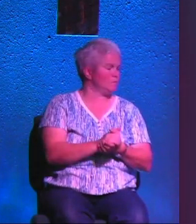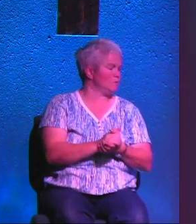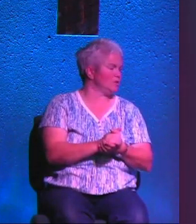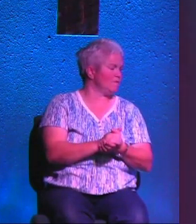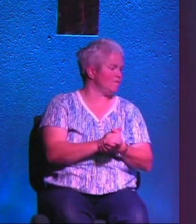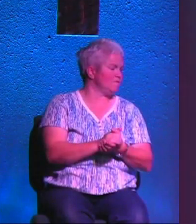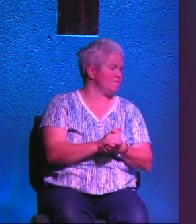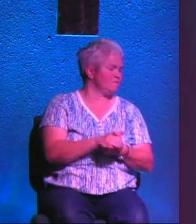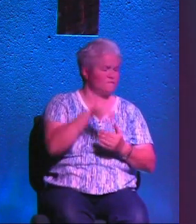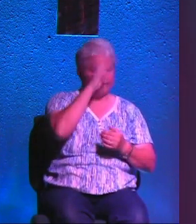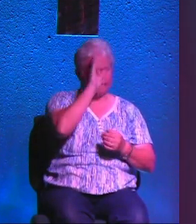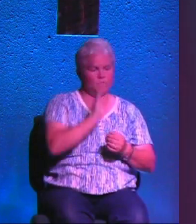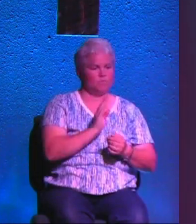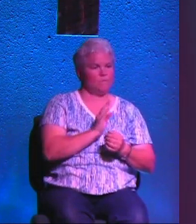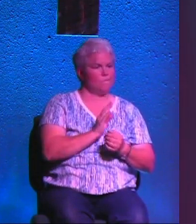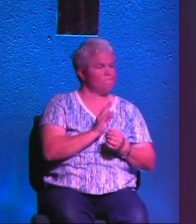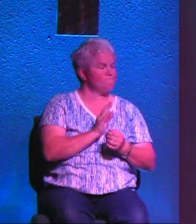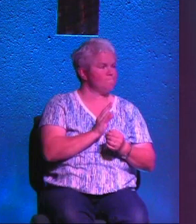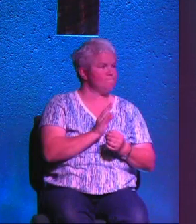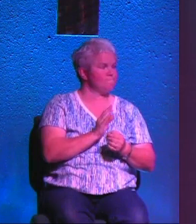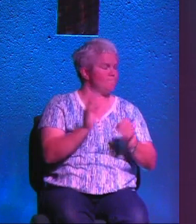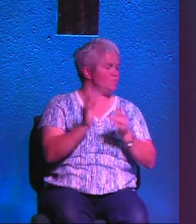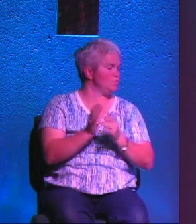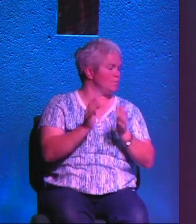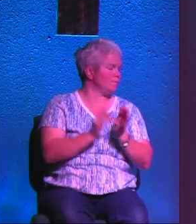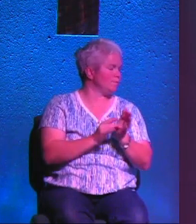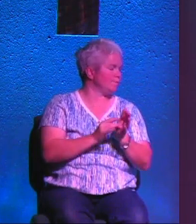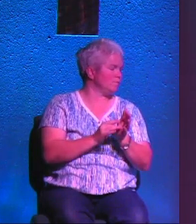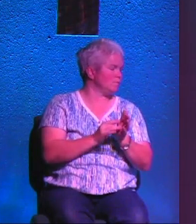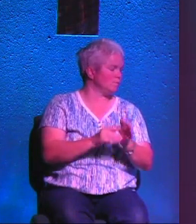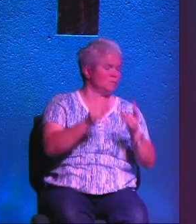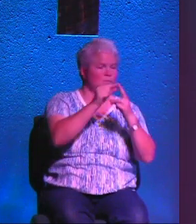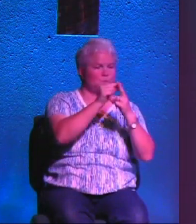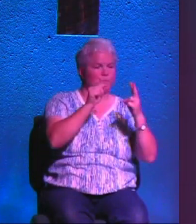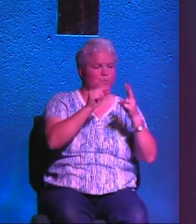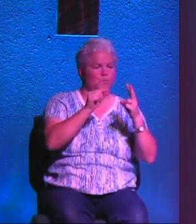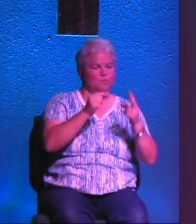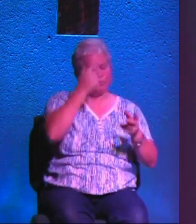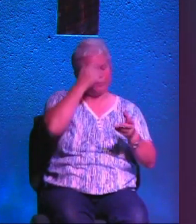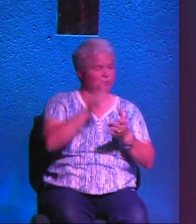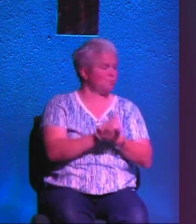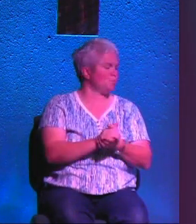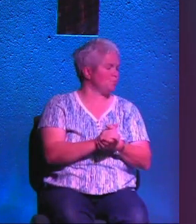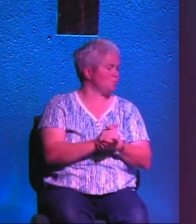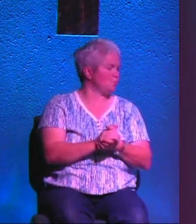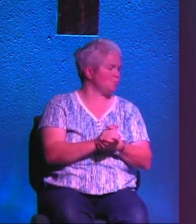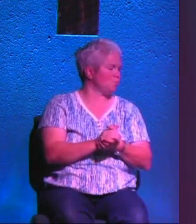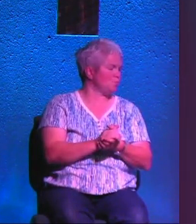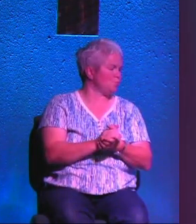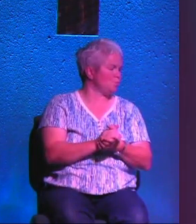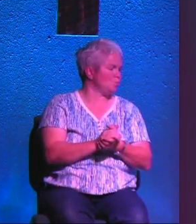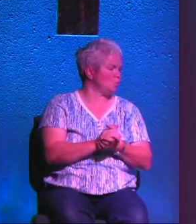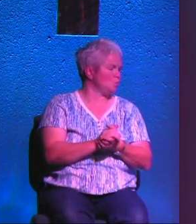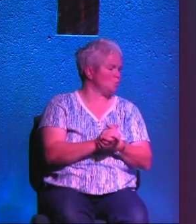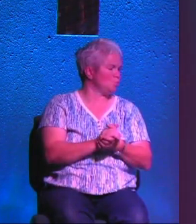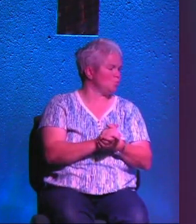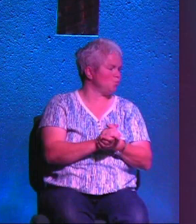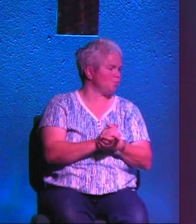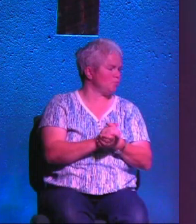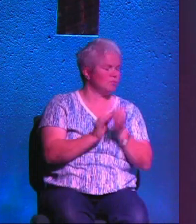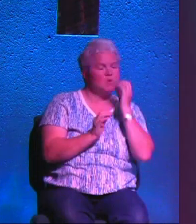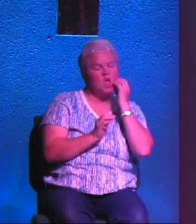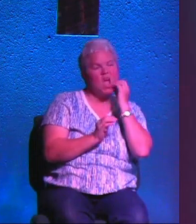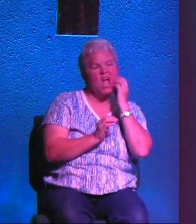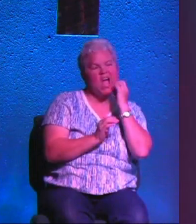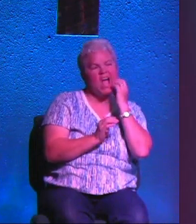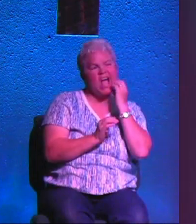It's not what God was teaching. It's not what Jesus taught. They were choosing what they wanted to believe based upon their